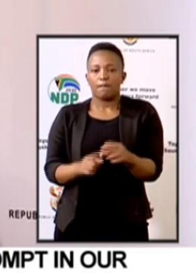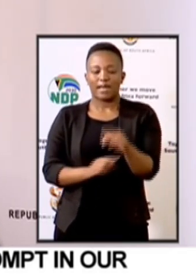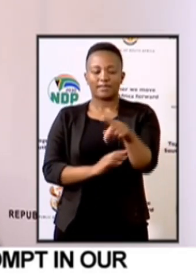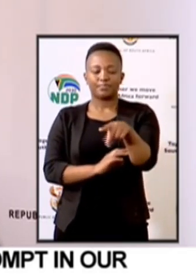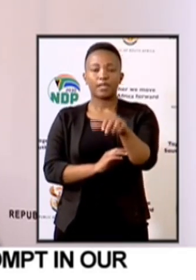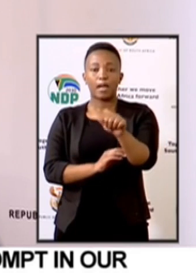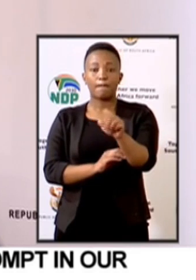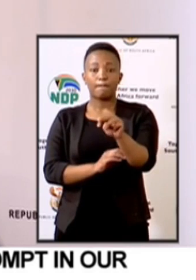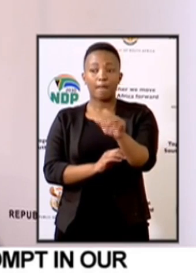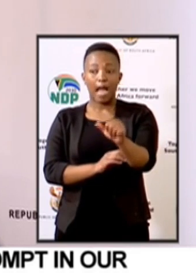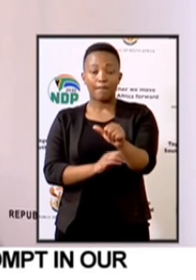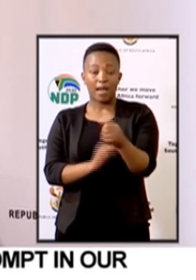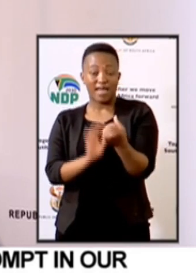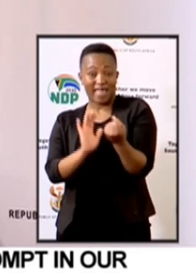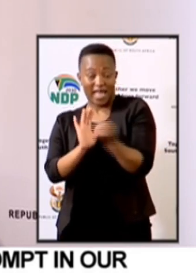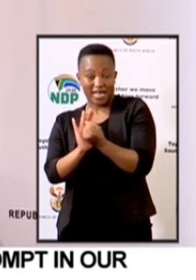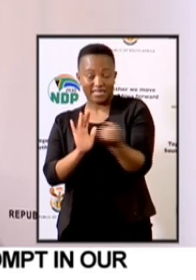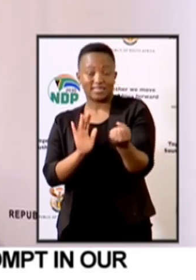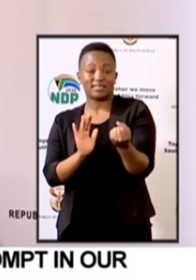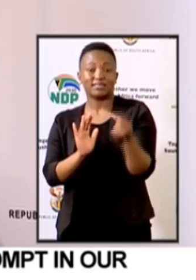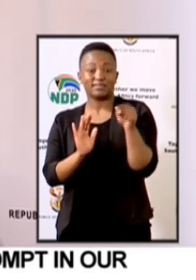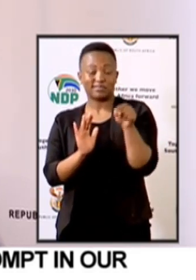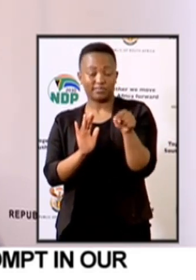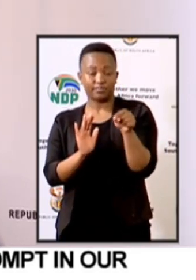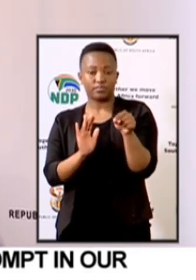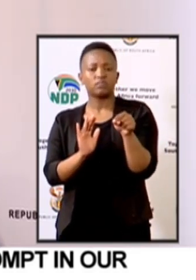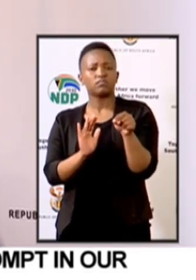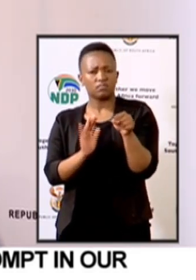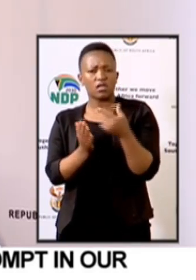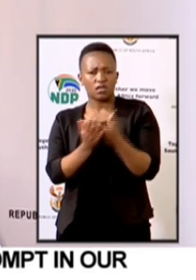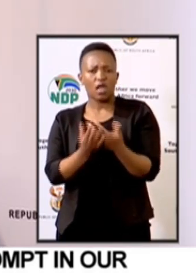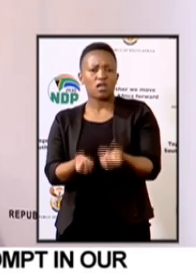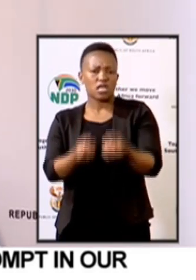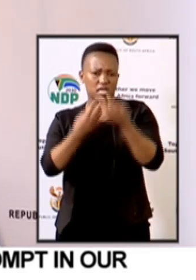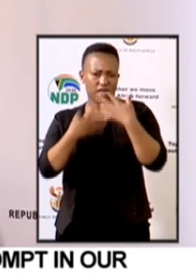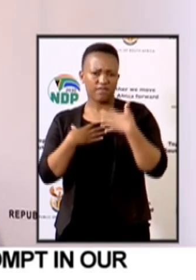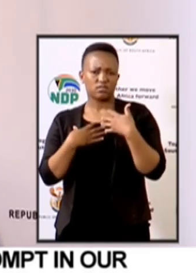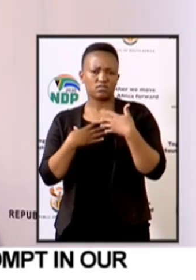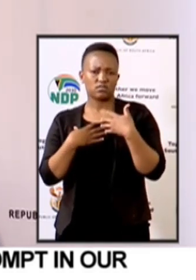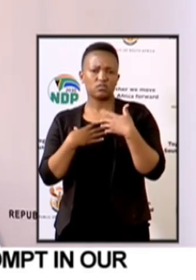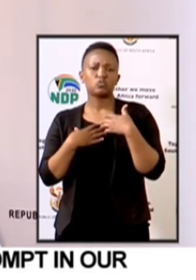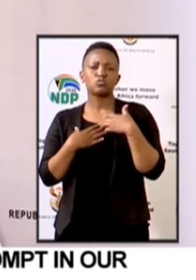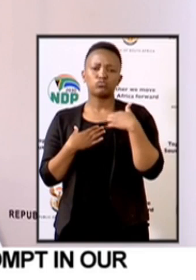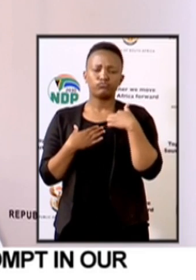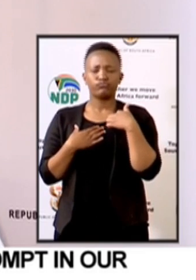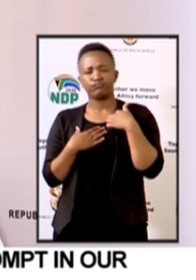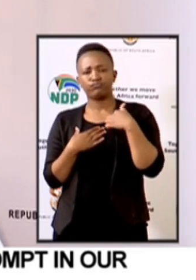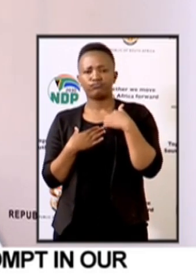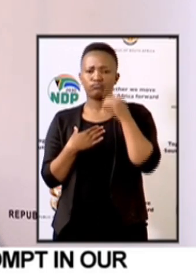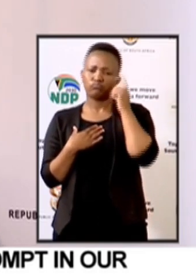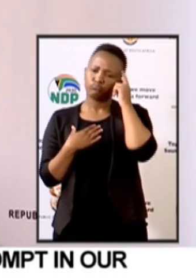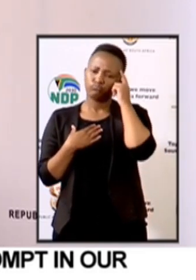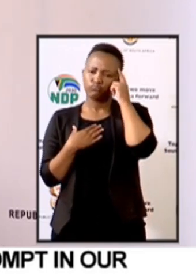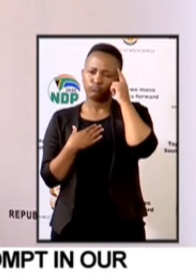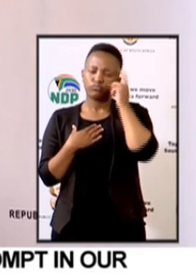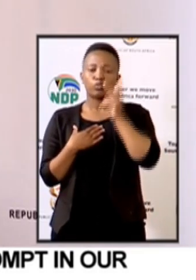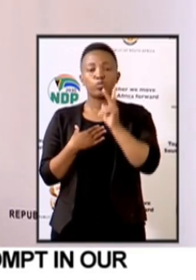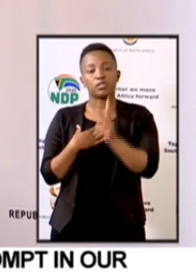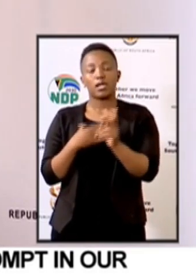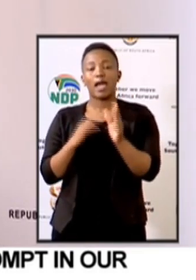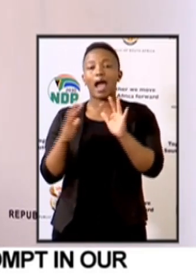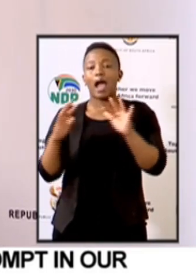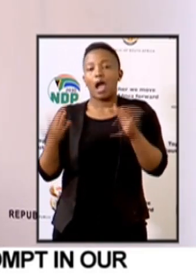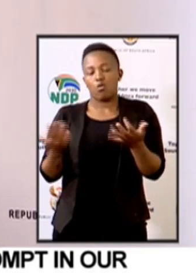does give us a platform to consider how